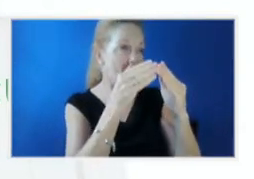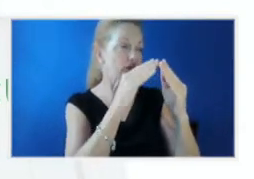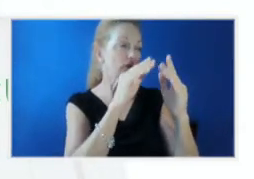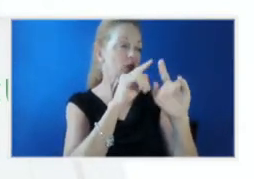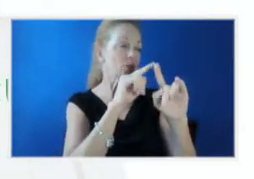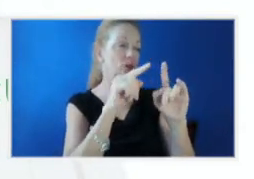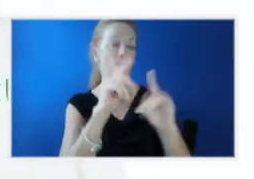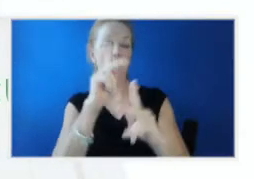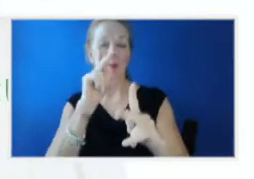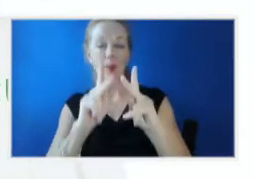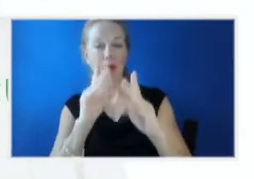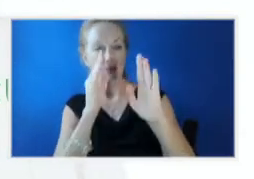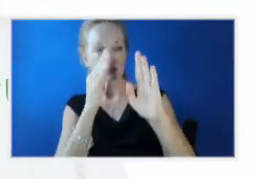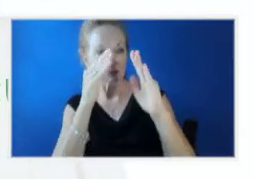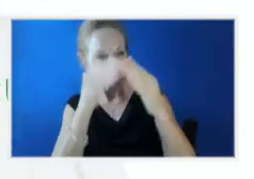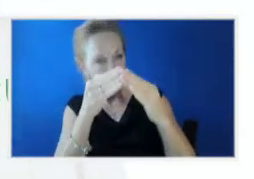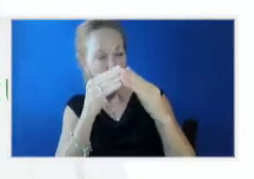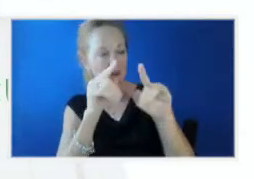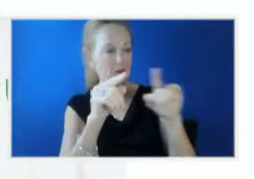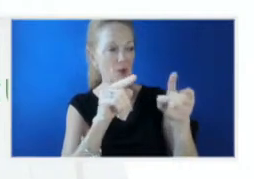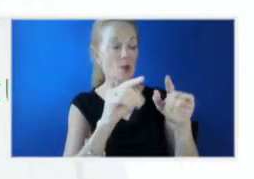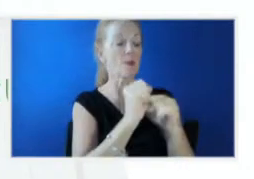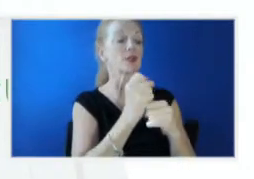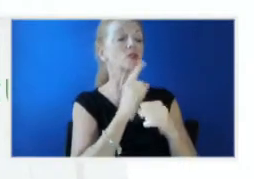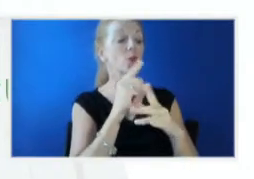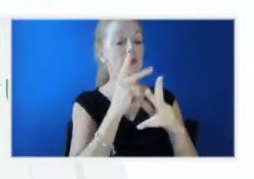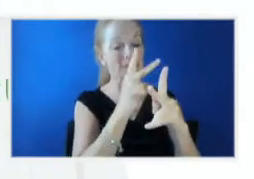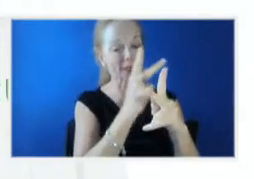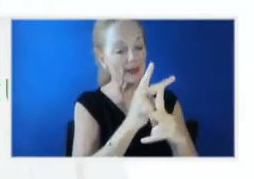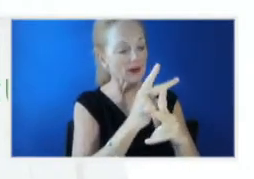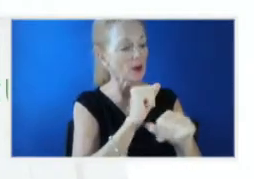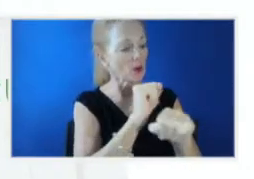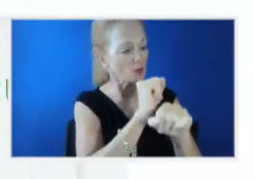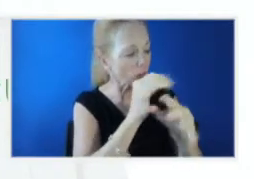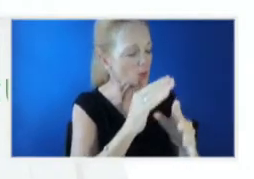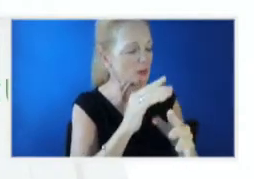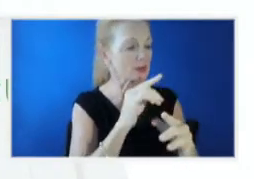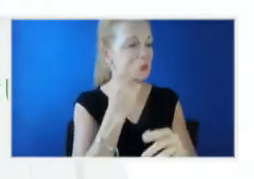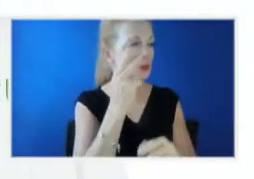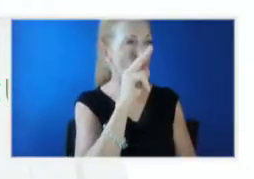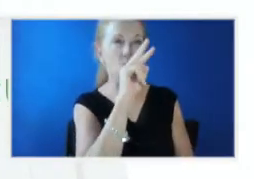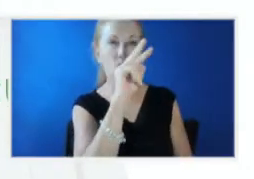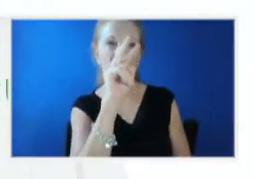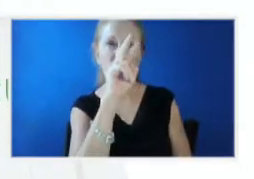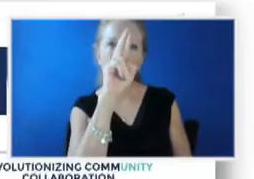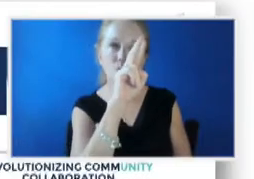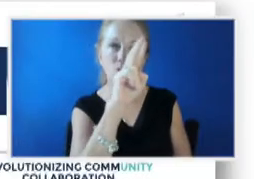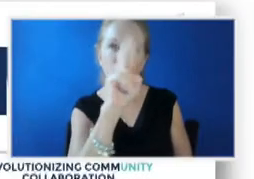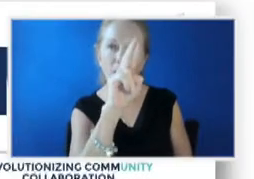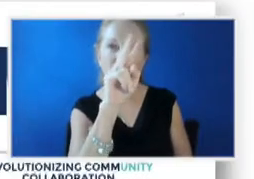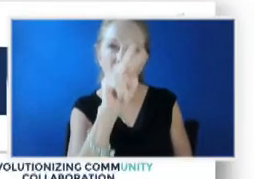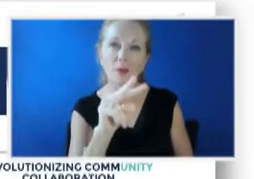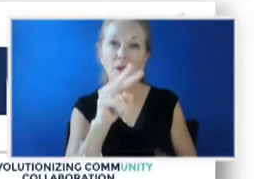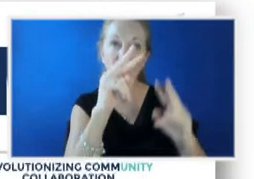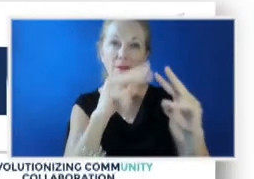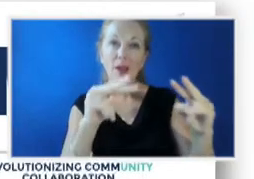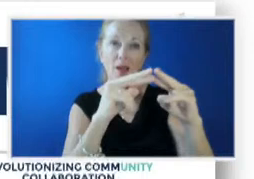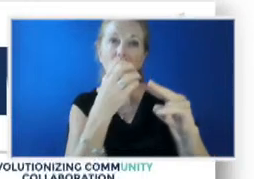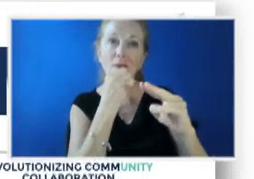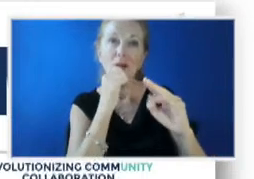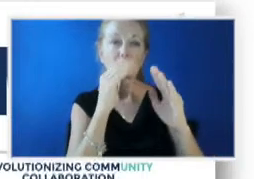sure that we were looking after our employees. And you can read on the right some of the things that we wanted to value when it came to being